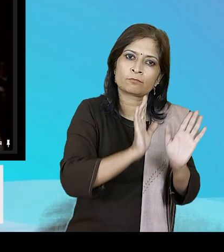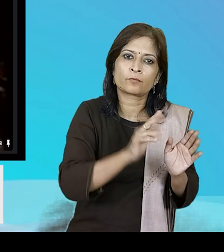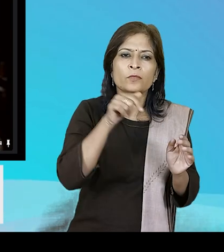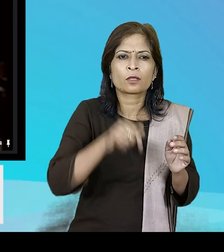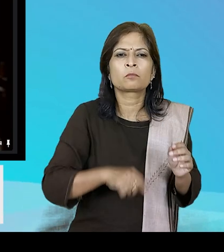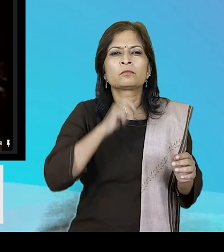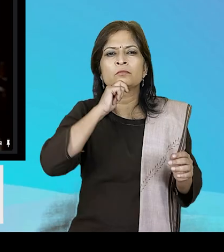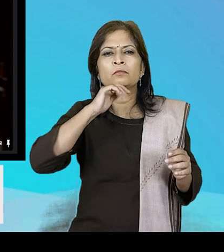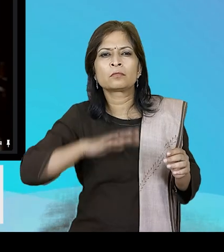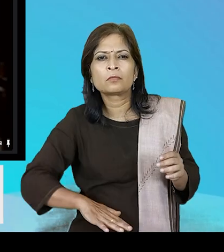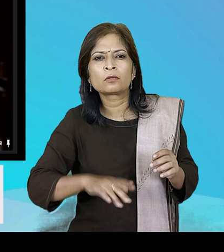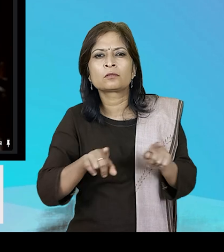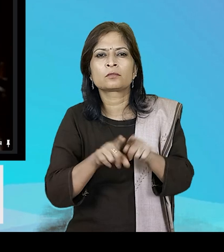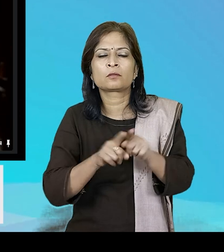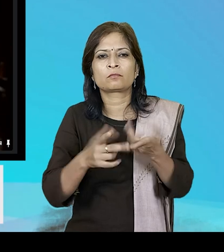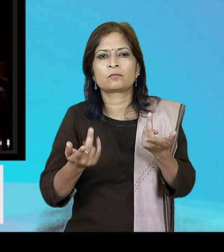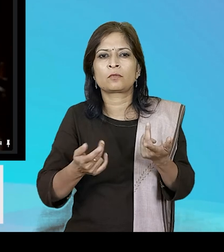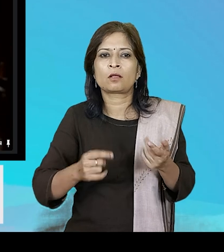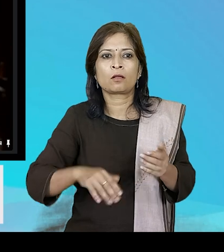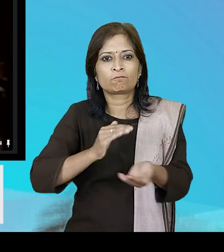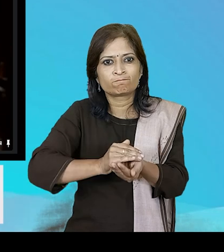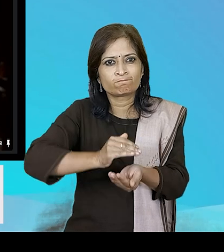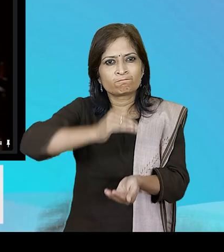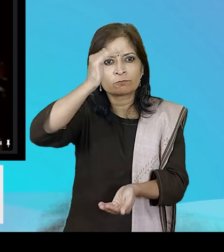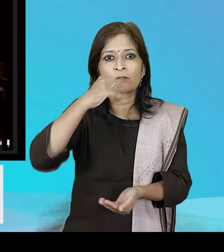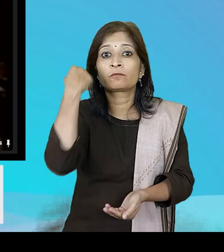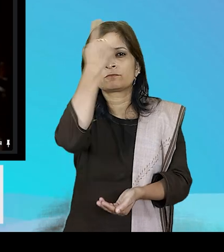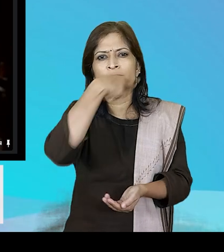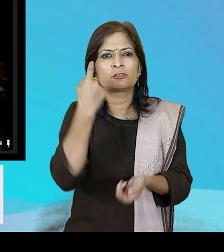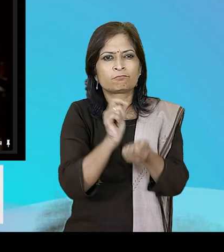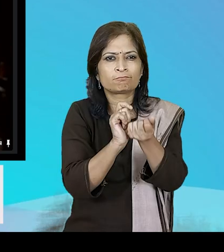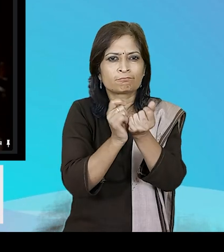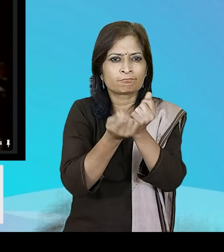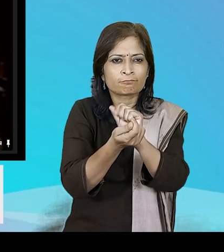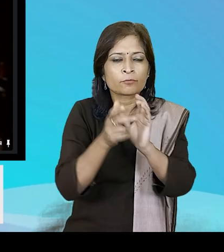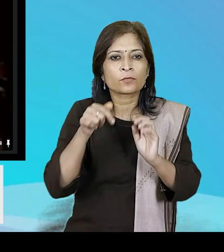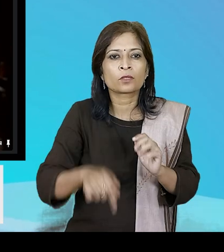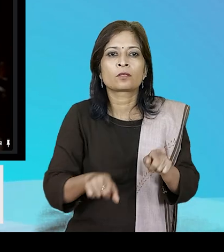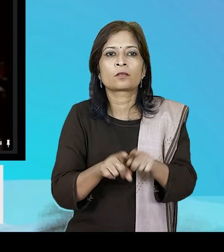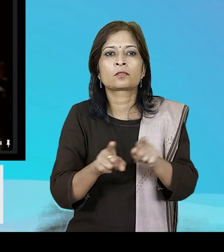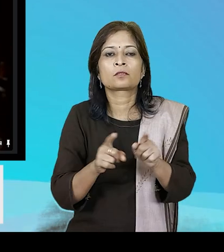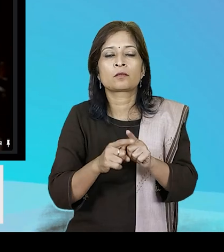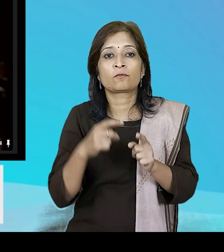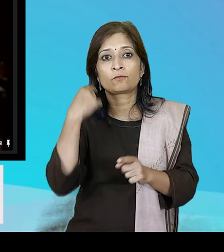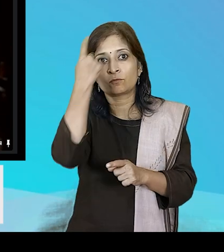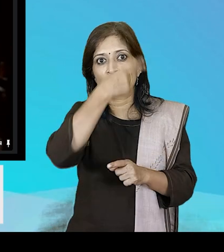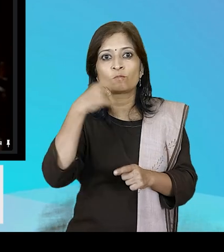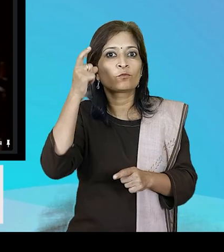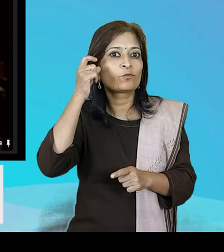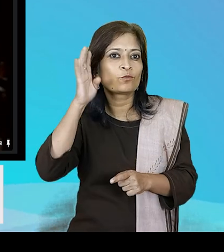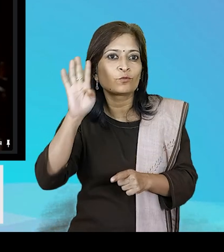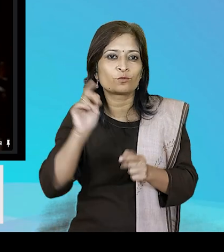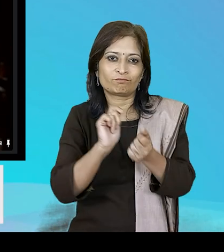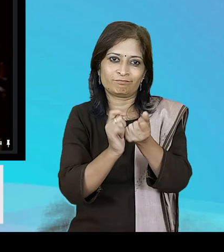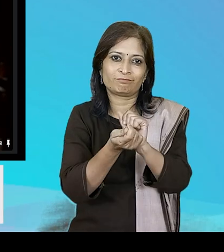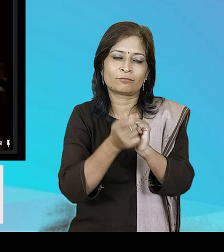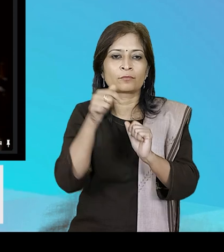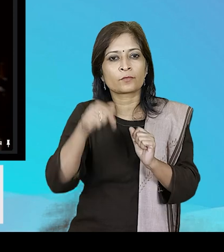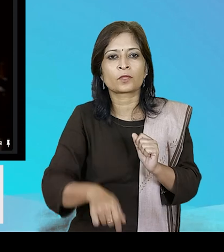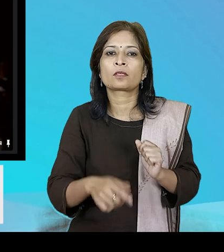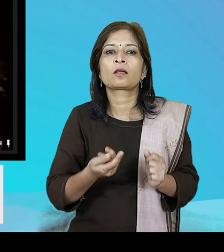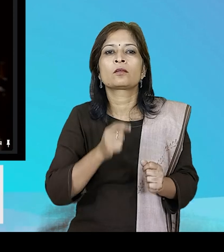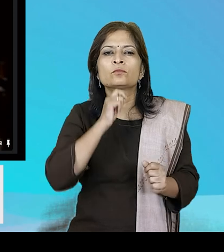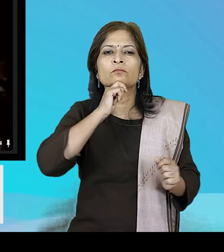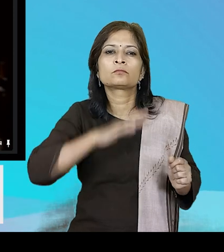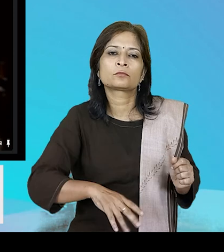because we've observed that as kids grow, their face changes a lot. Changes. Yeah. So we need to update their photograph.